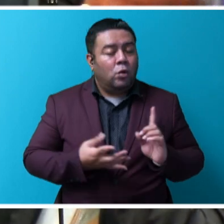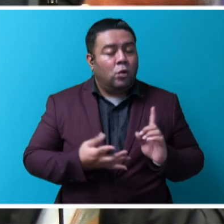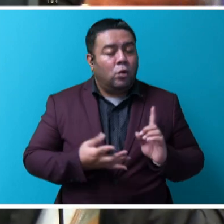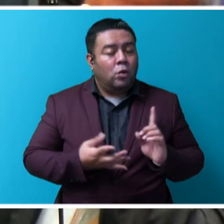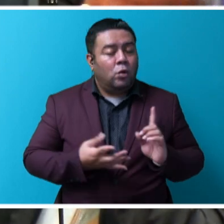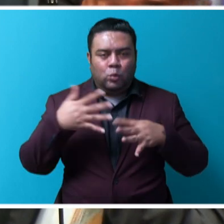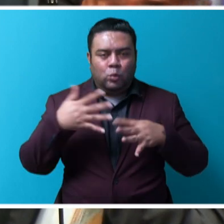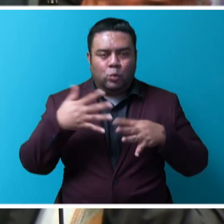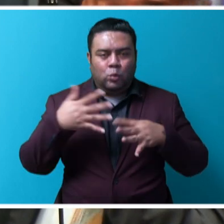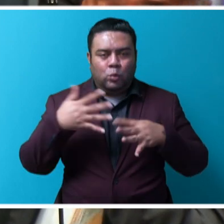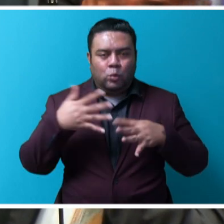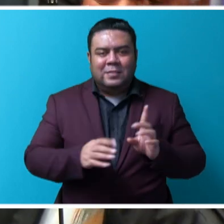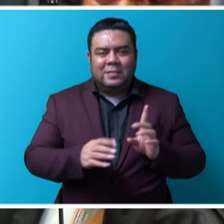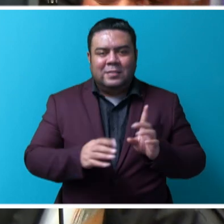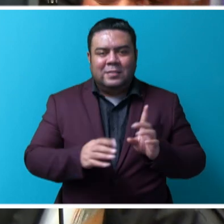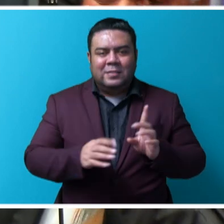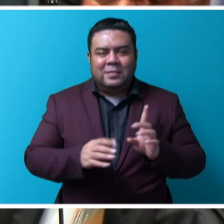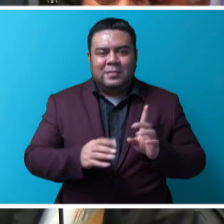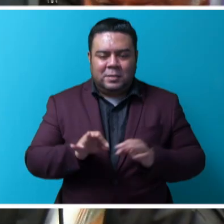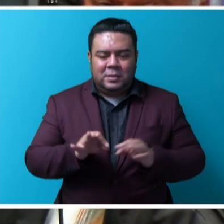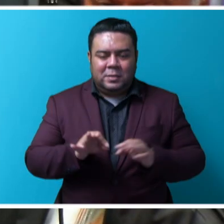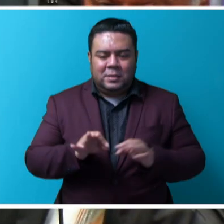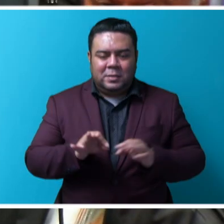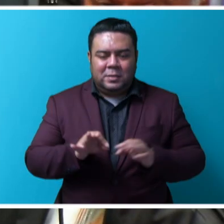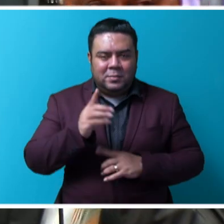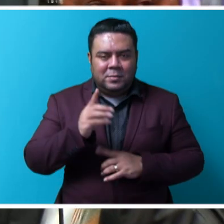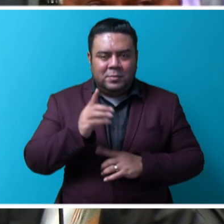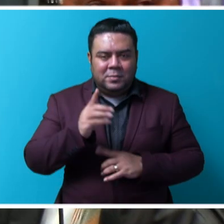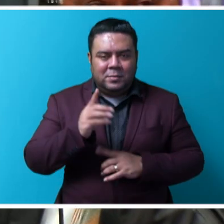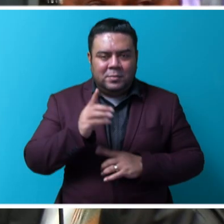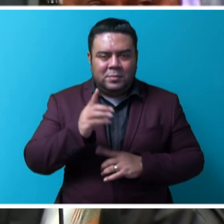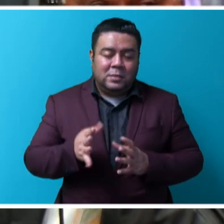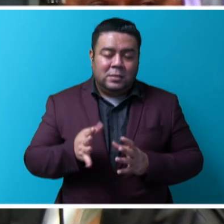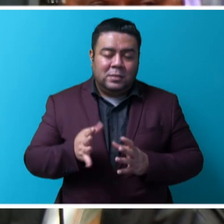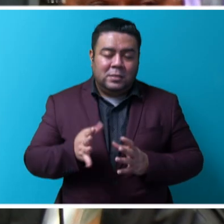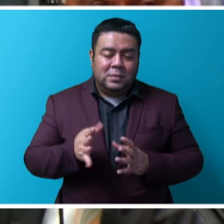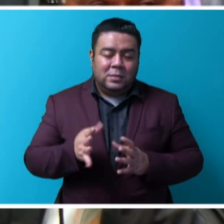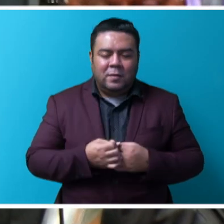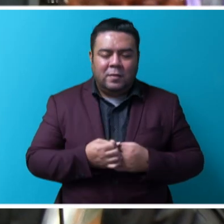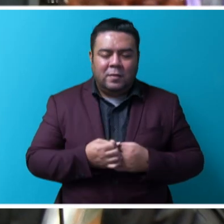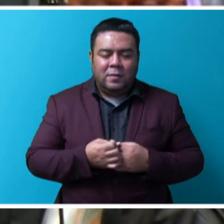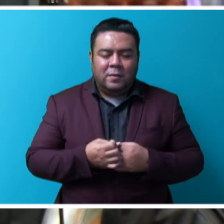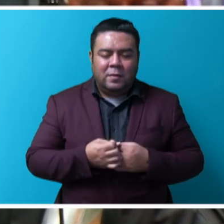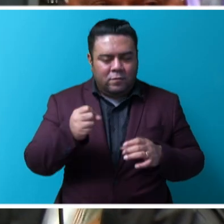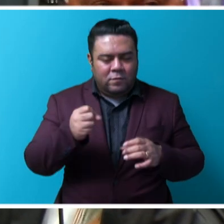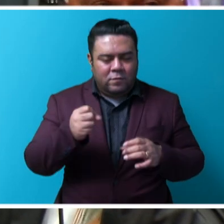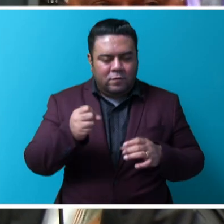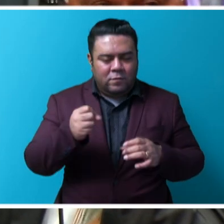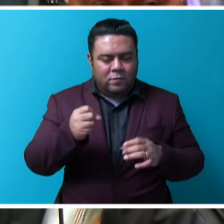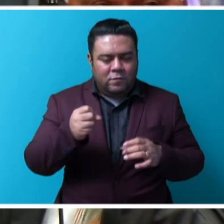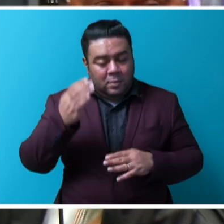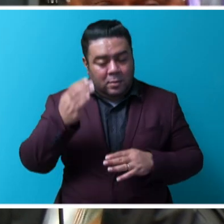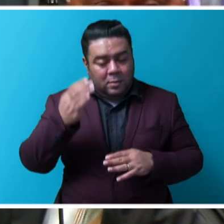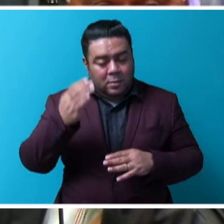speaks directly to our collective vision, economic security, and inclusive development and sustainability. Just before I